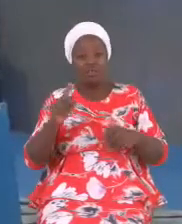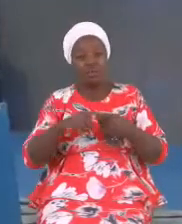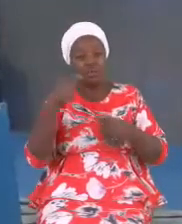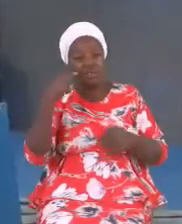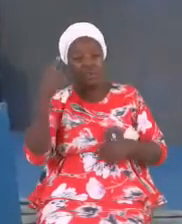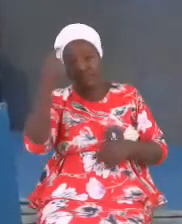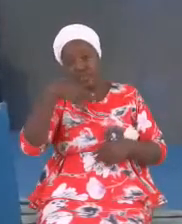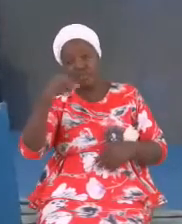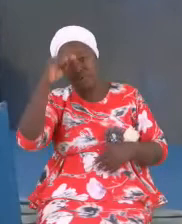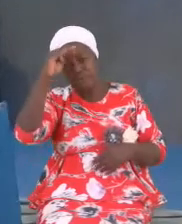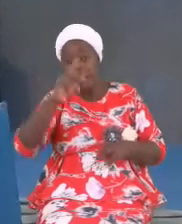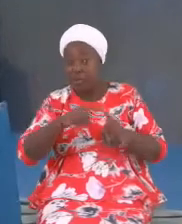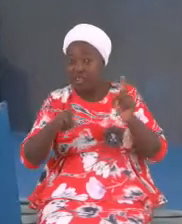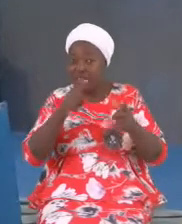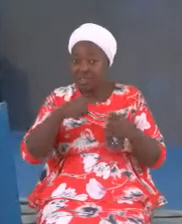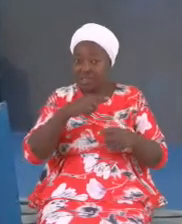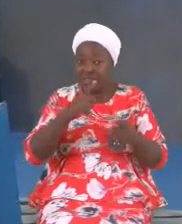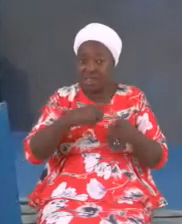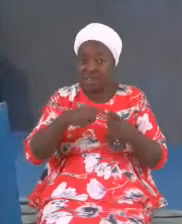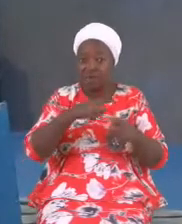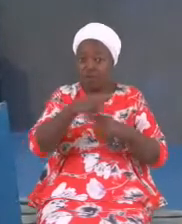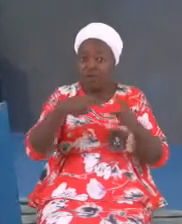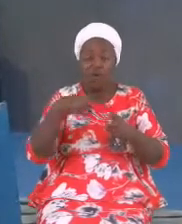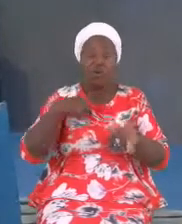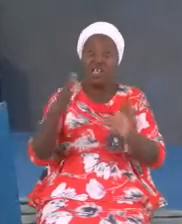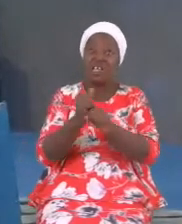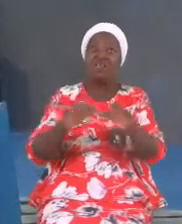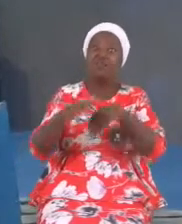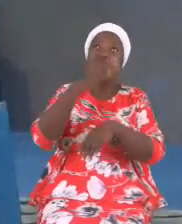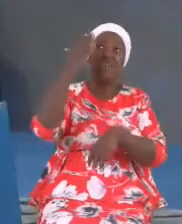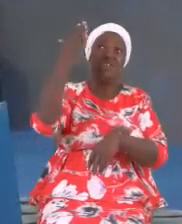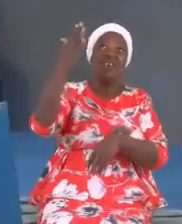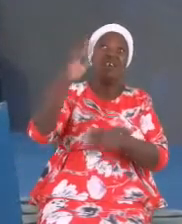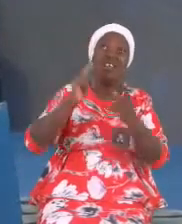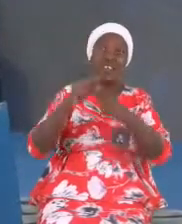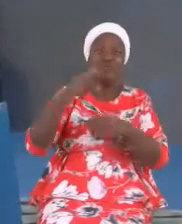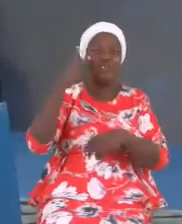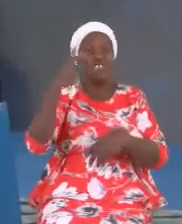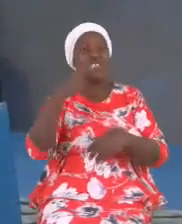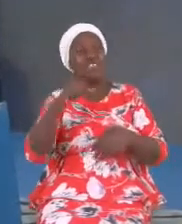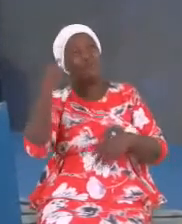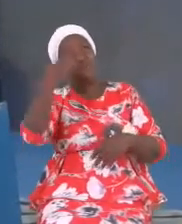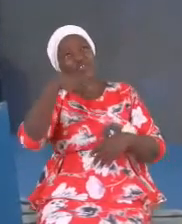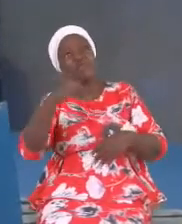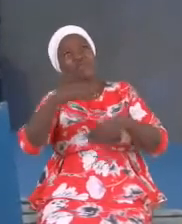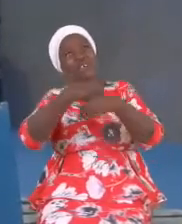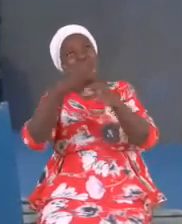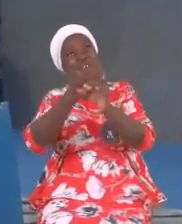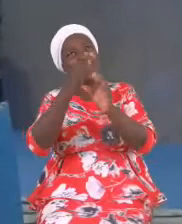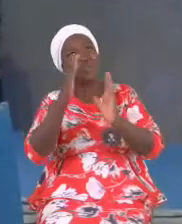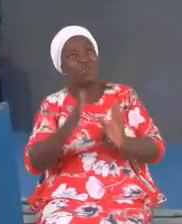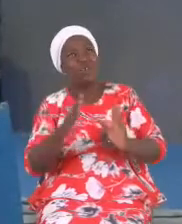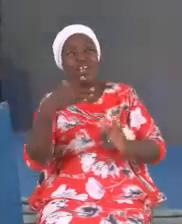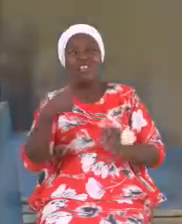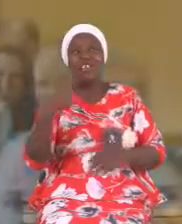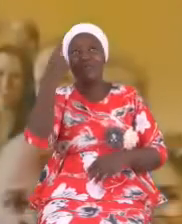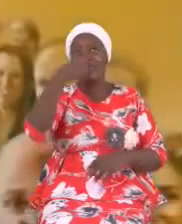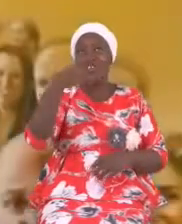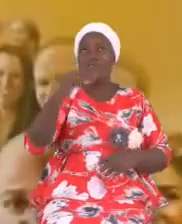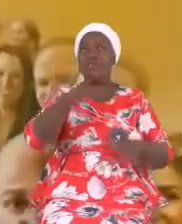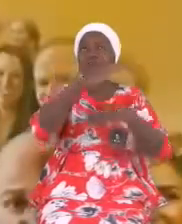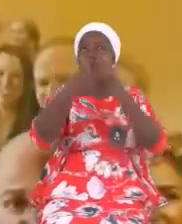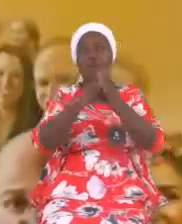when we get over there and we see the face of the Creator, the face of the